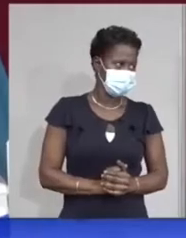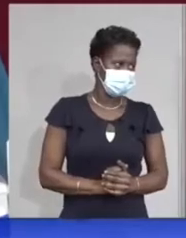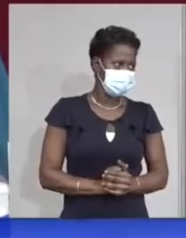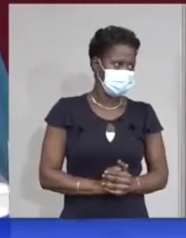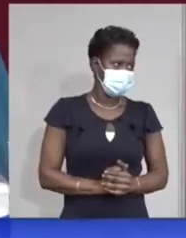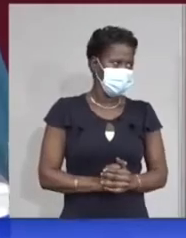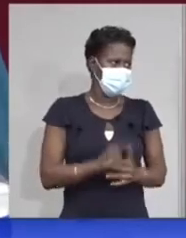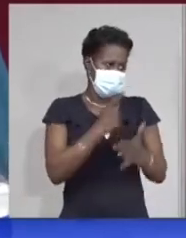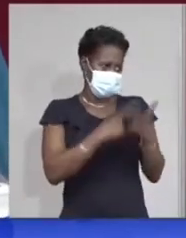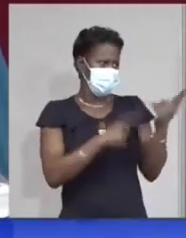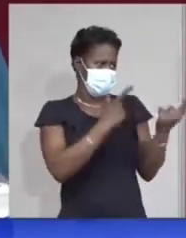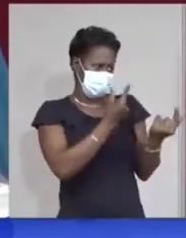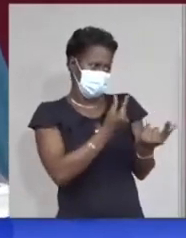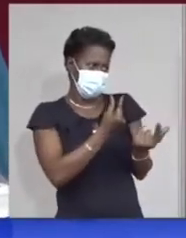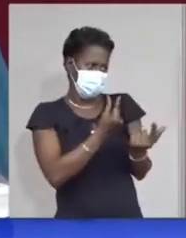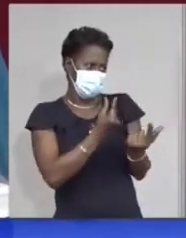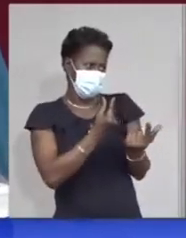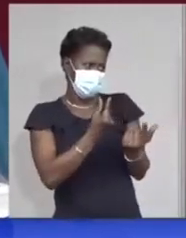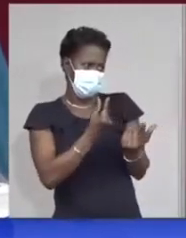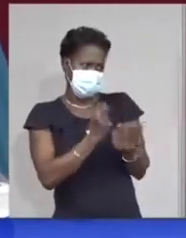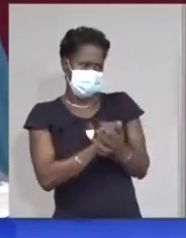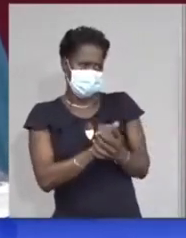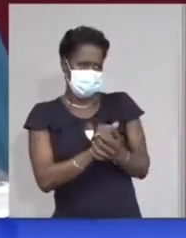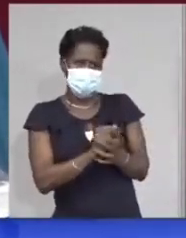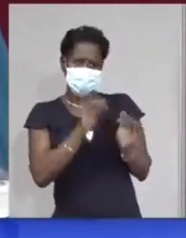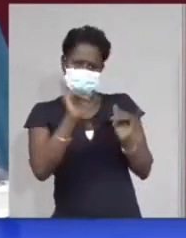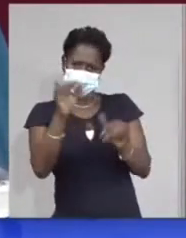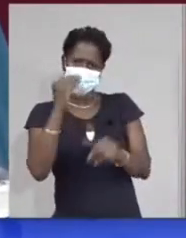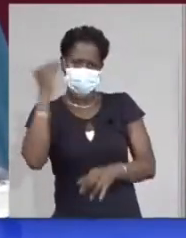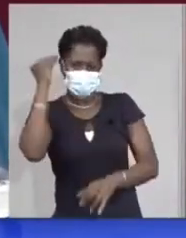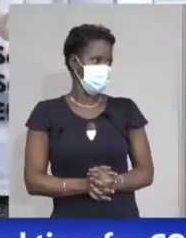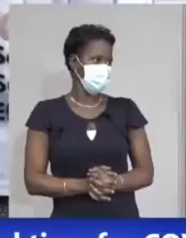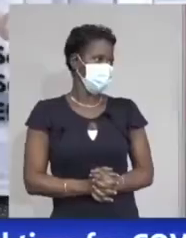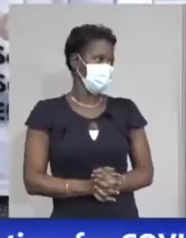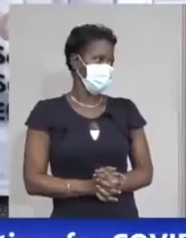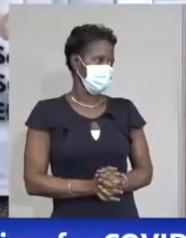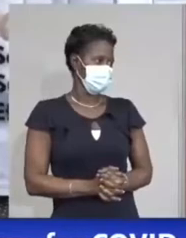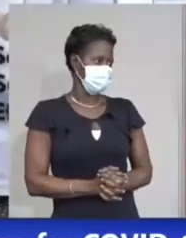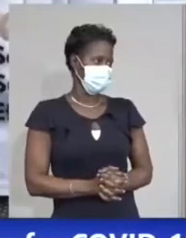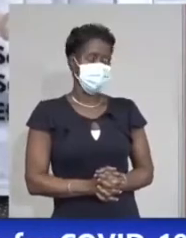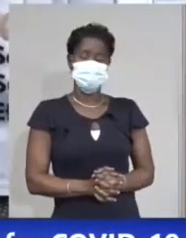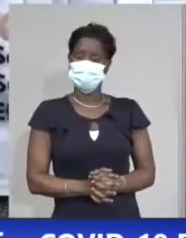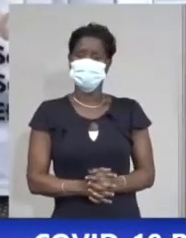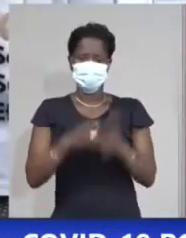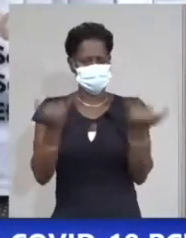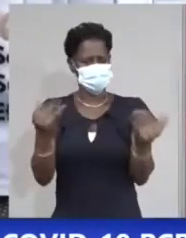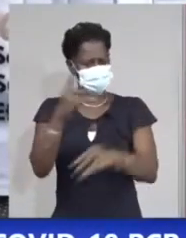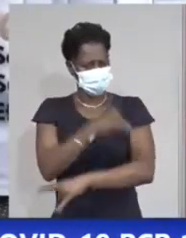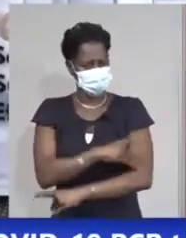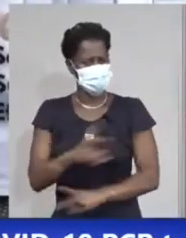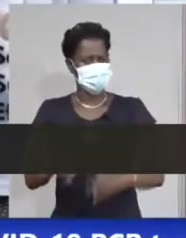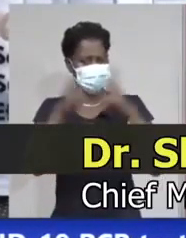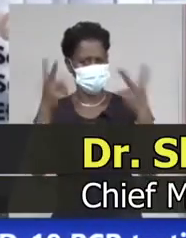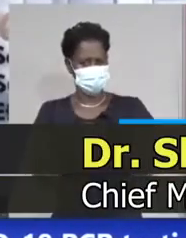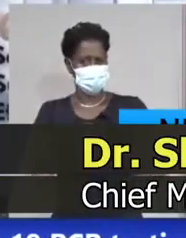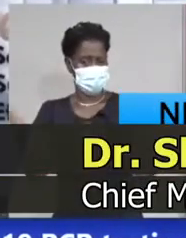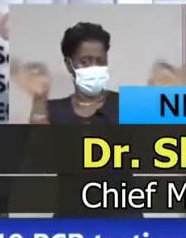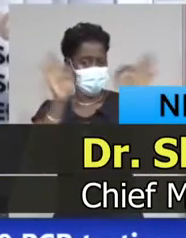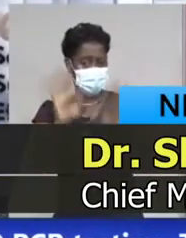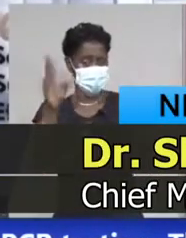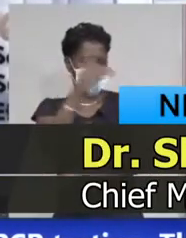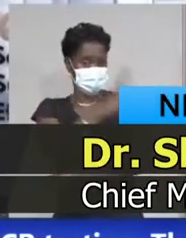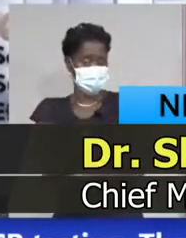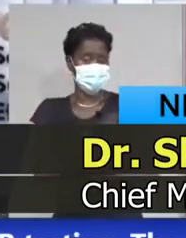Dr. Belmar-George highlighted the significance of the vaccination exercise. Today is extremely important because we